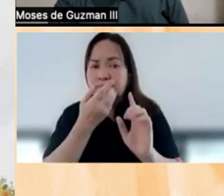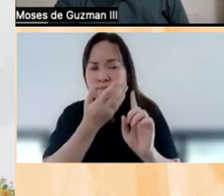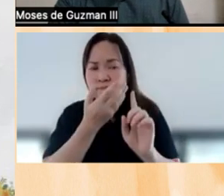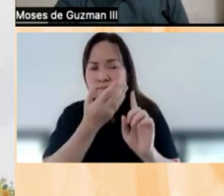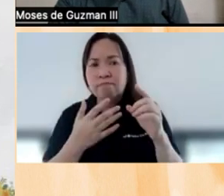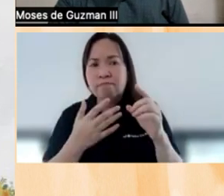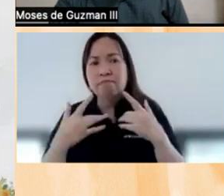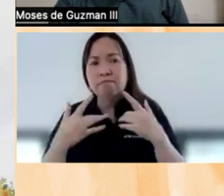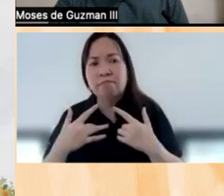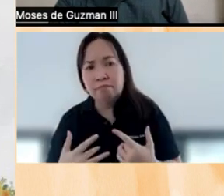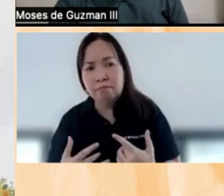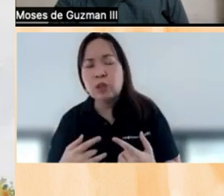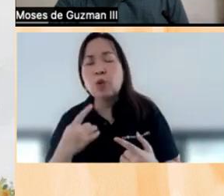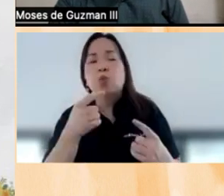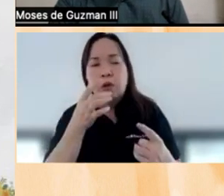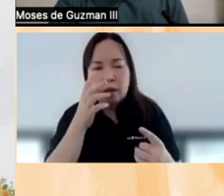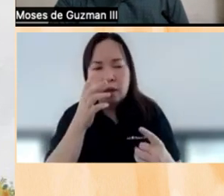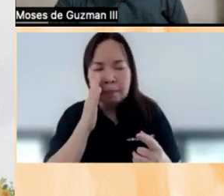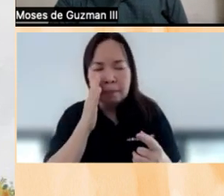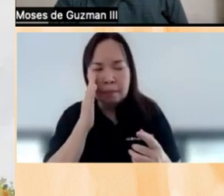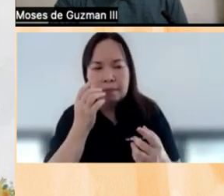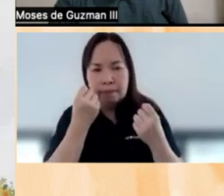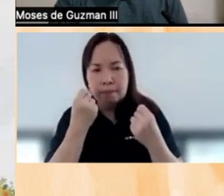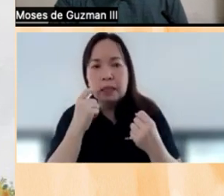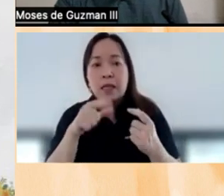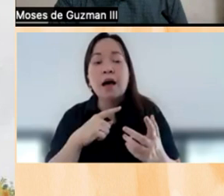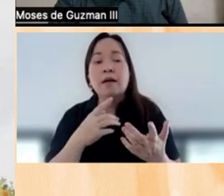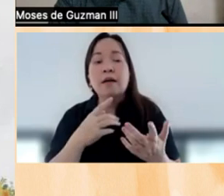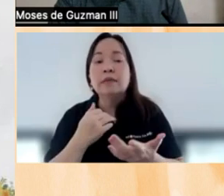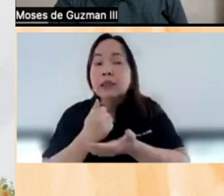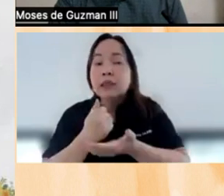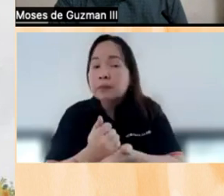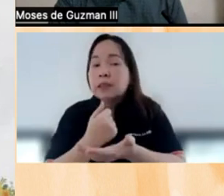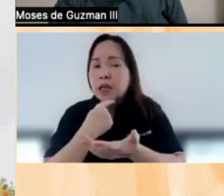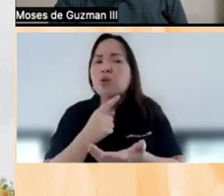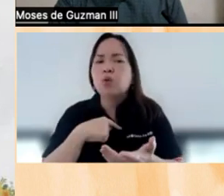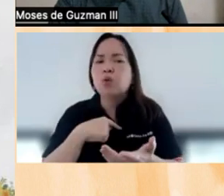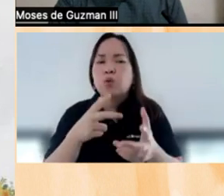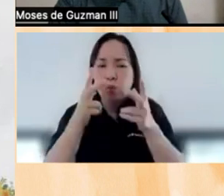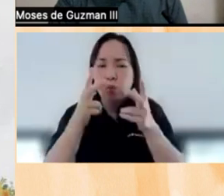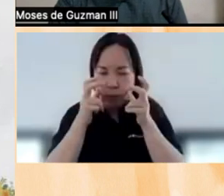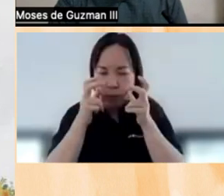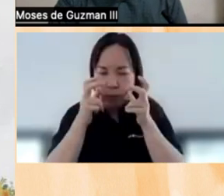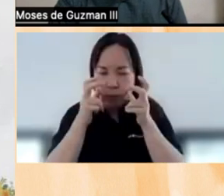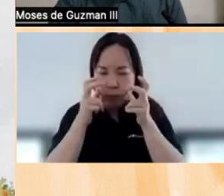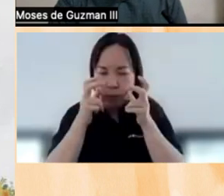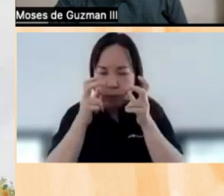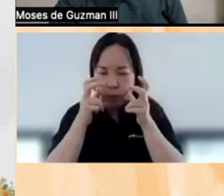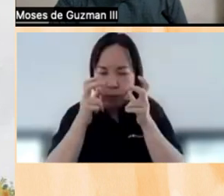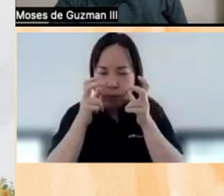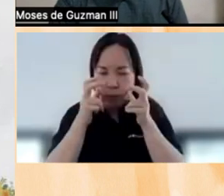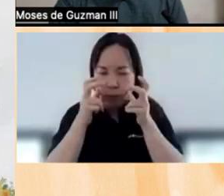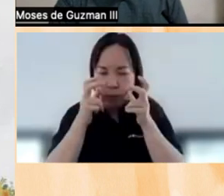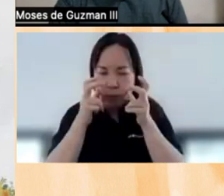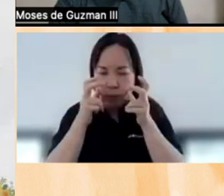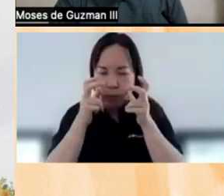The family of the adolescent are allies. There is a need to tell the patient about the need to inform the